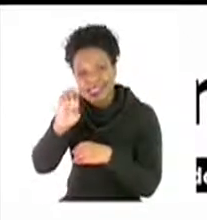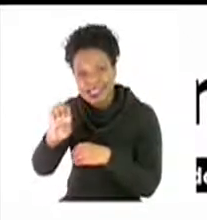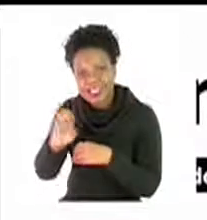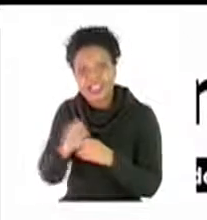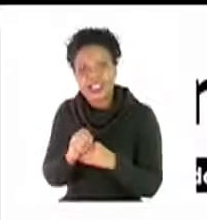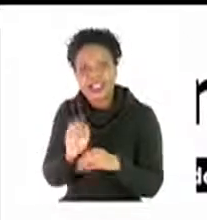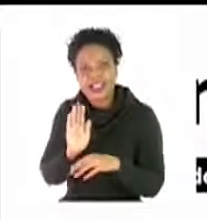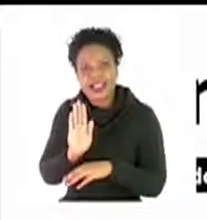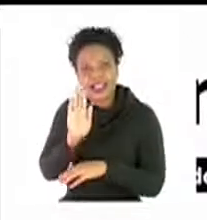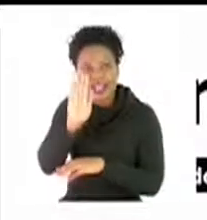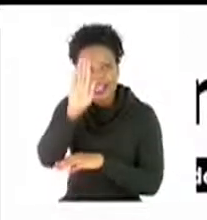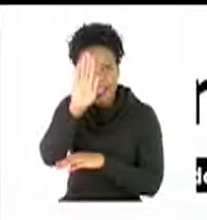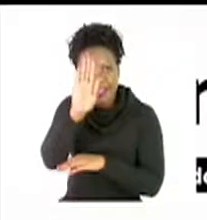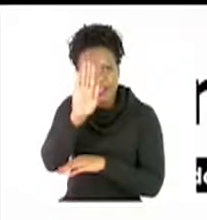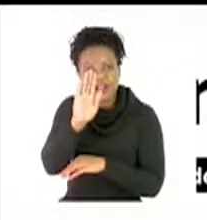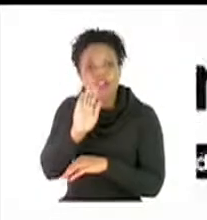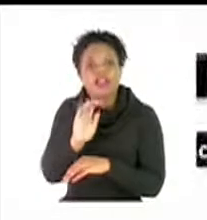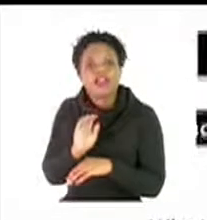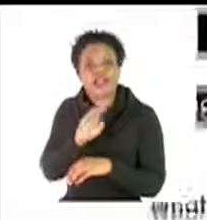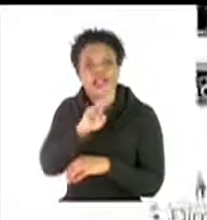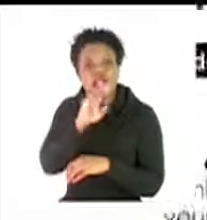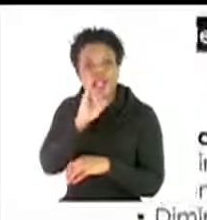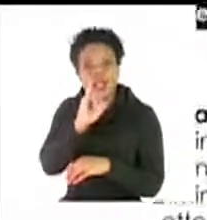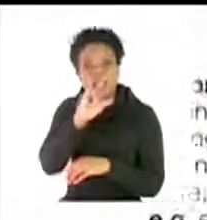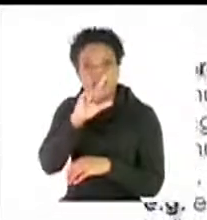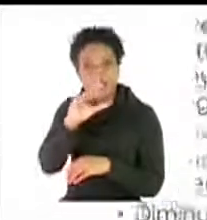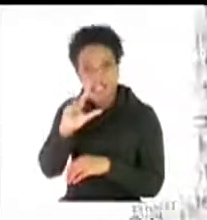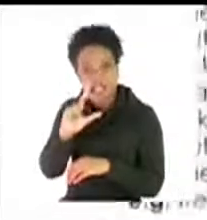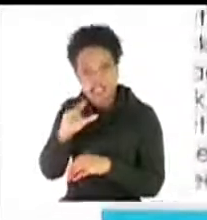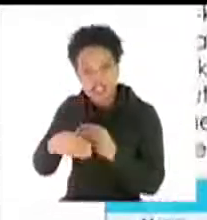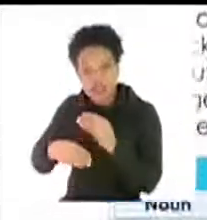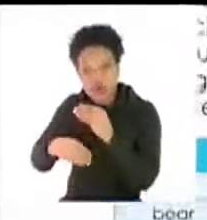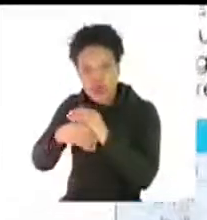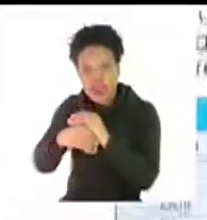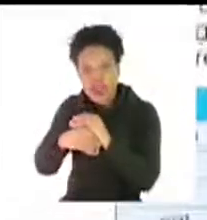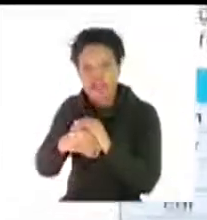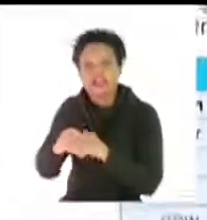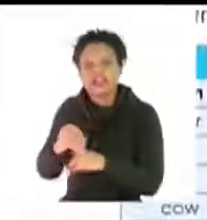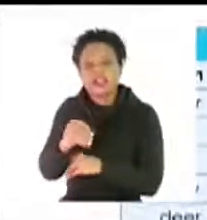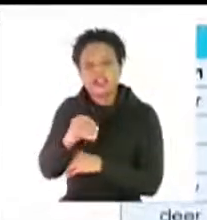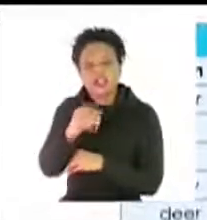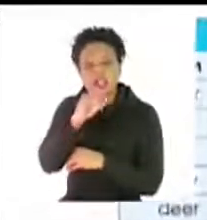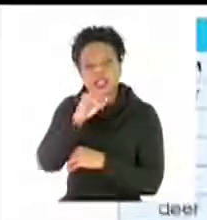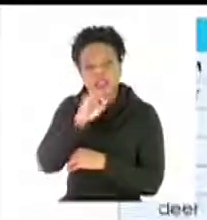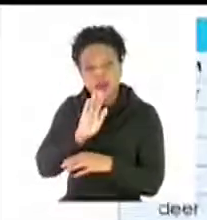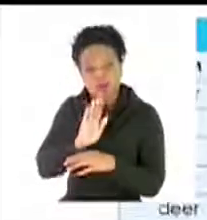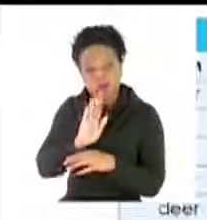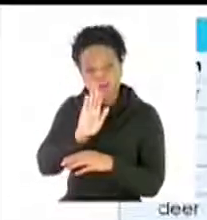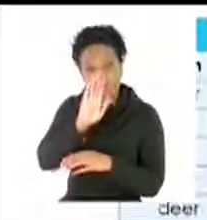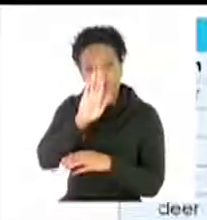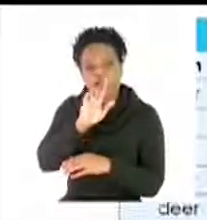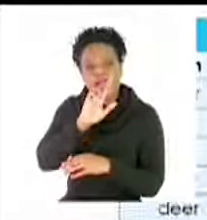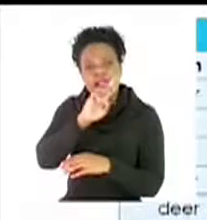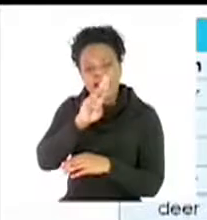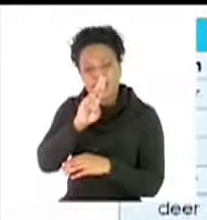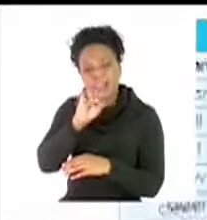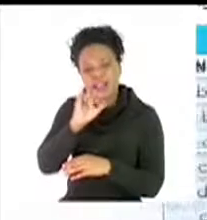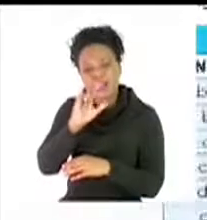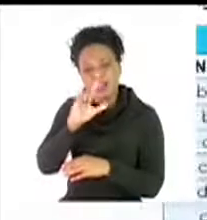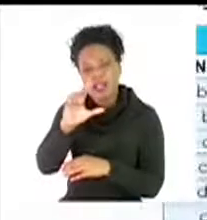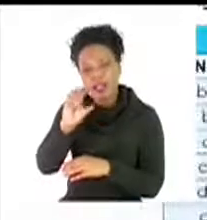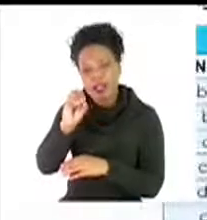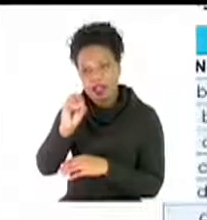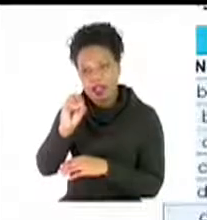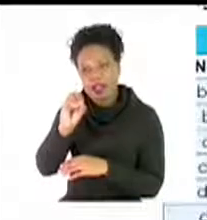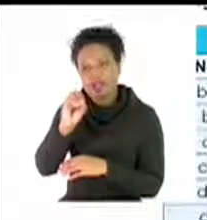A small tree is called a sapling. Right, let's proceed. Below there on the same page, we